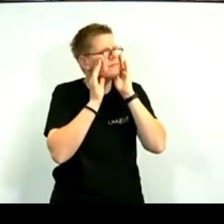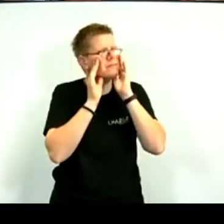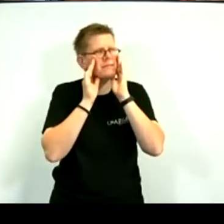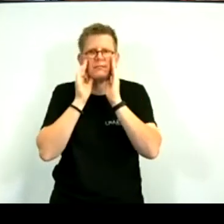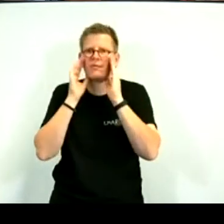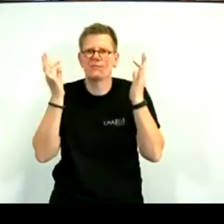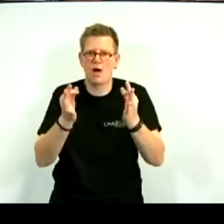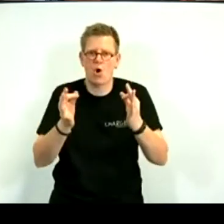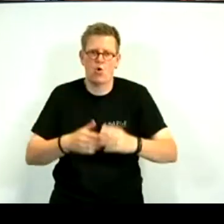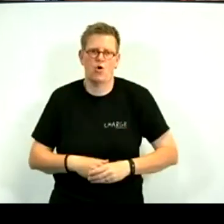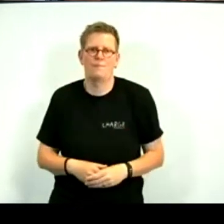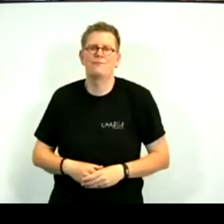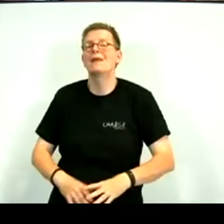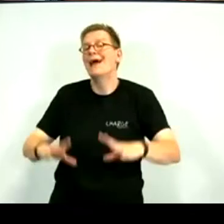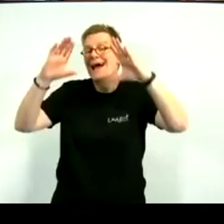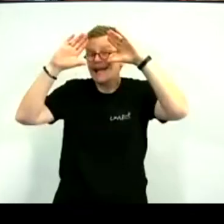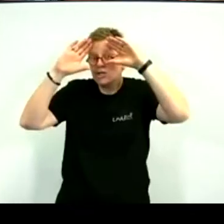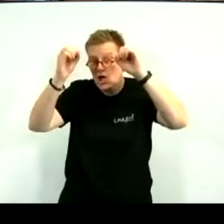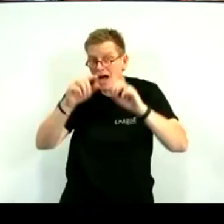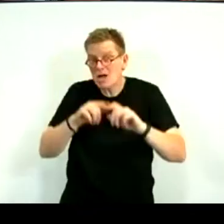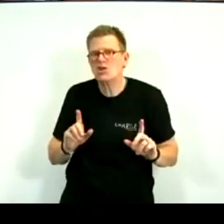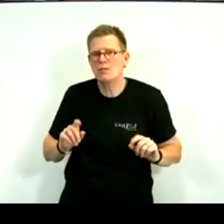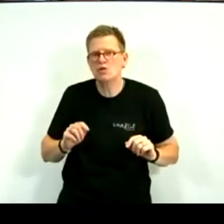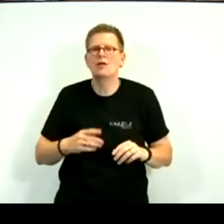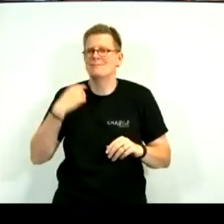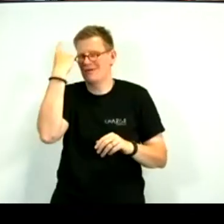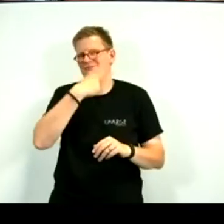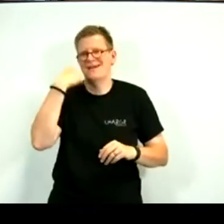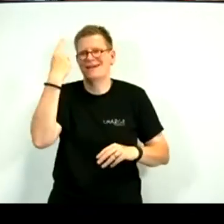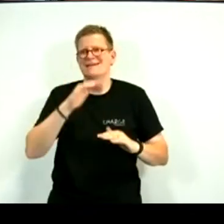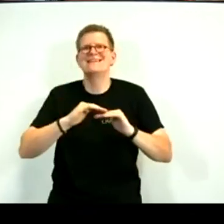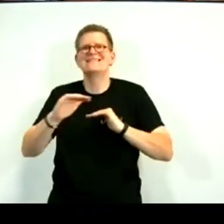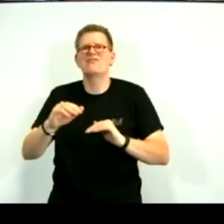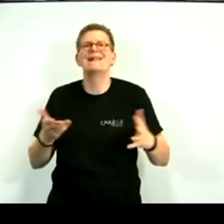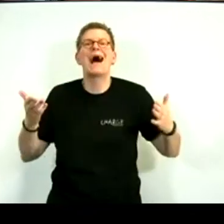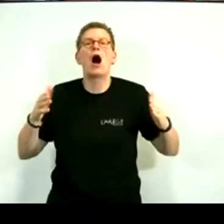common. And the next slide, please.